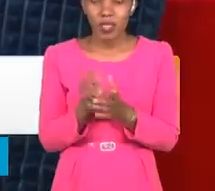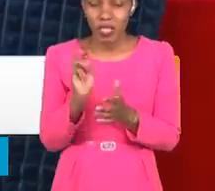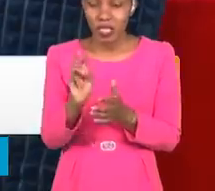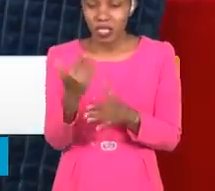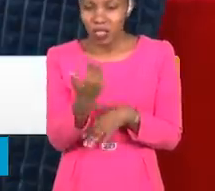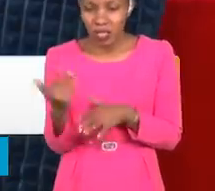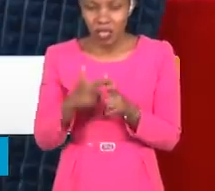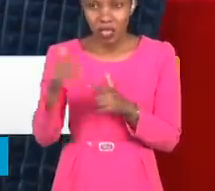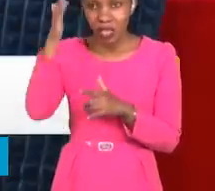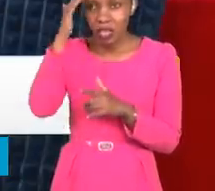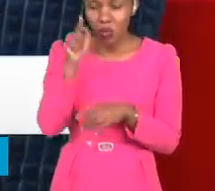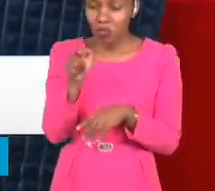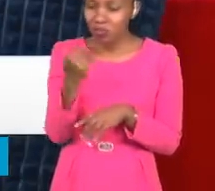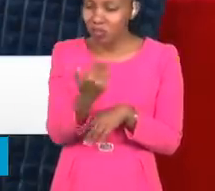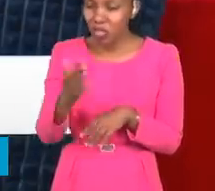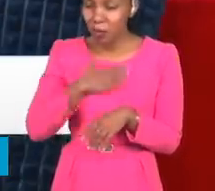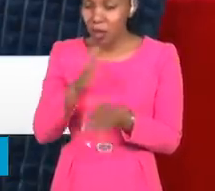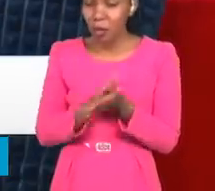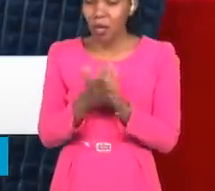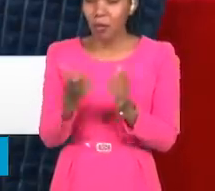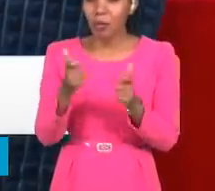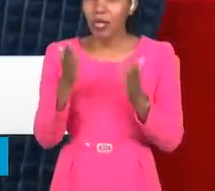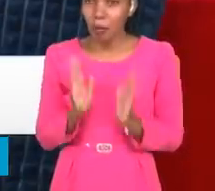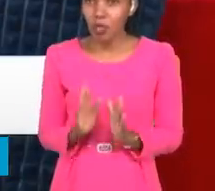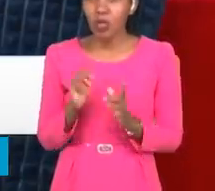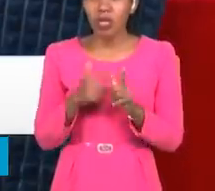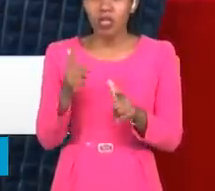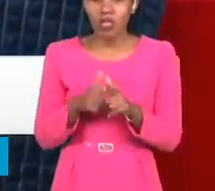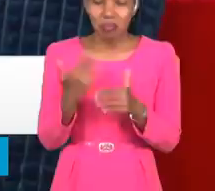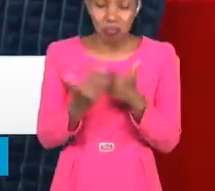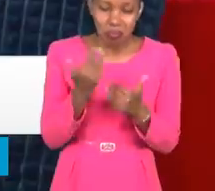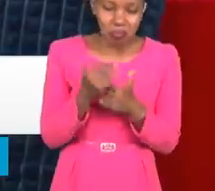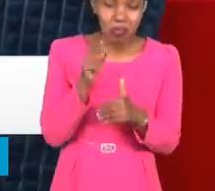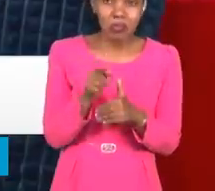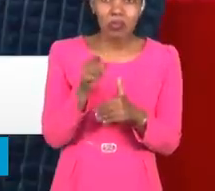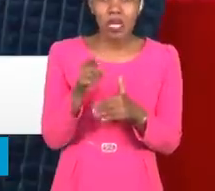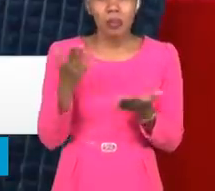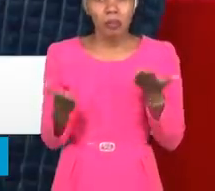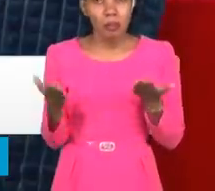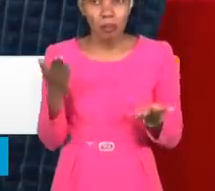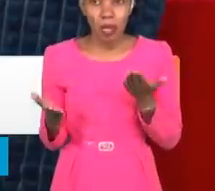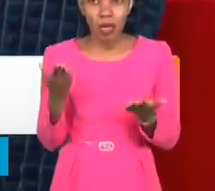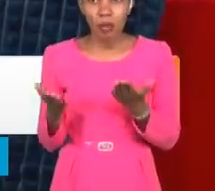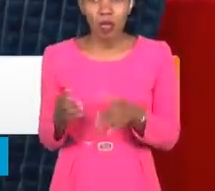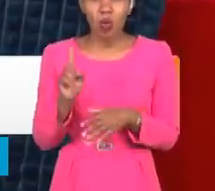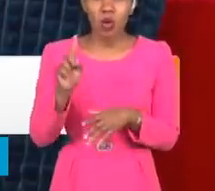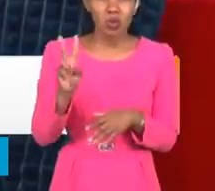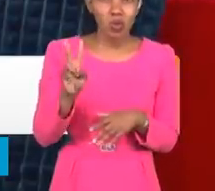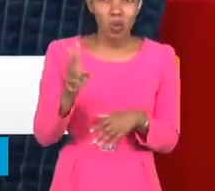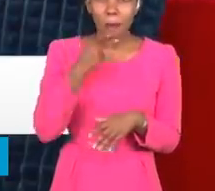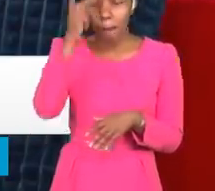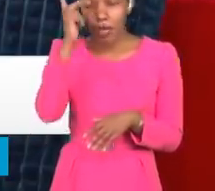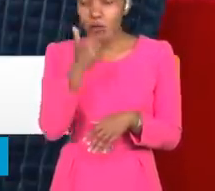the child and they know huyu mtoto wangu will be a journalist. Mm-hmm. And they nurture that. Yeah. So maybe one or two parents who know